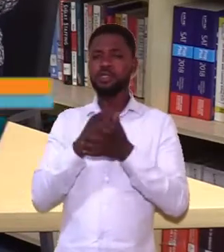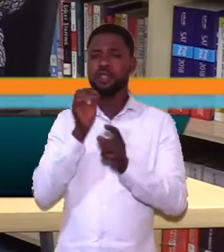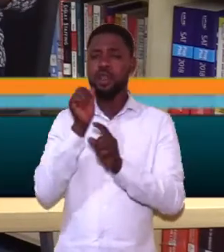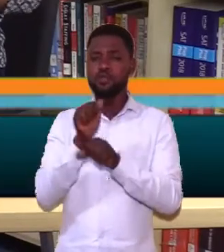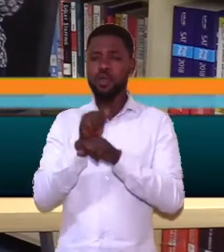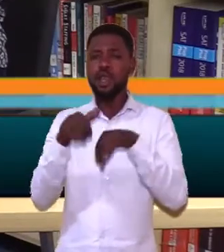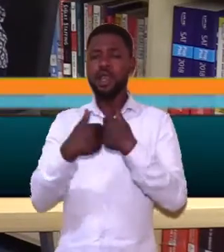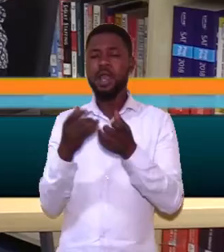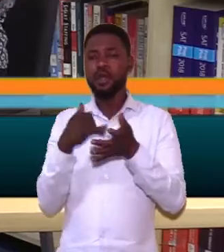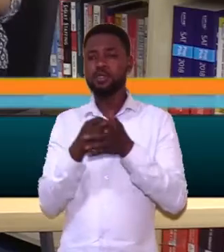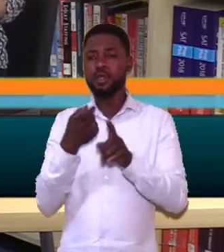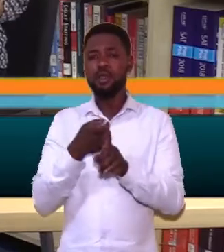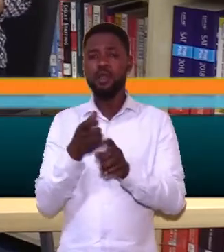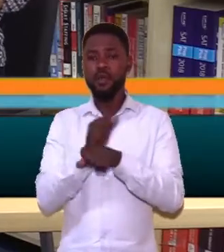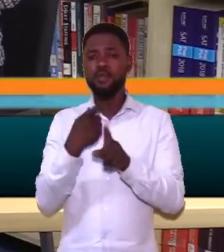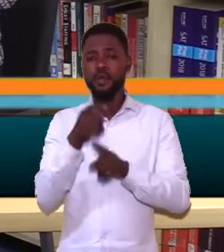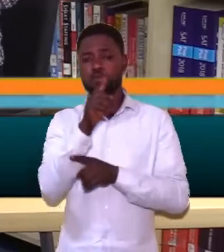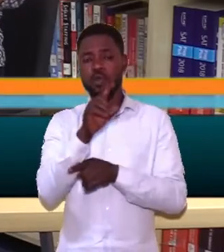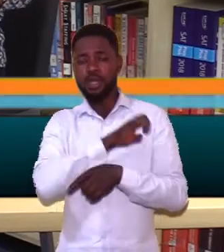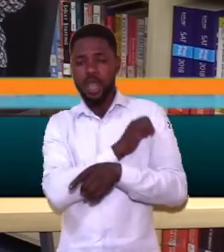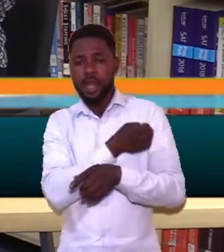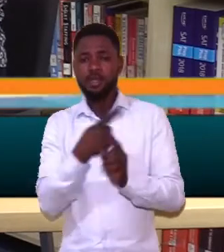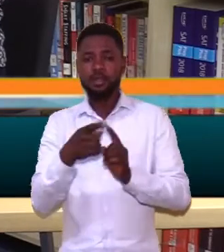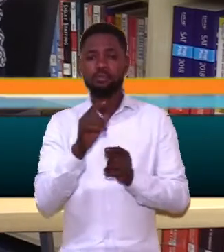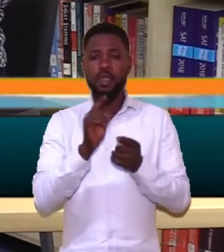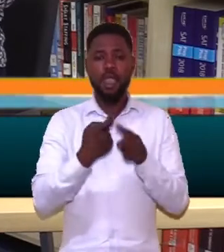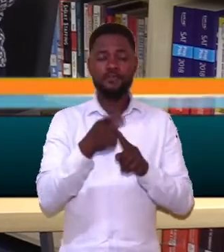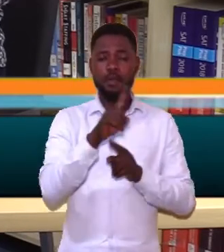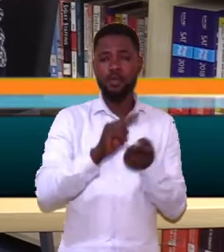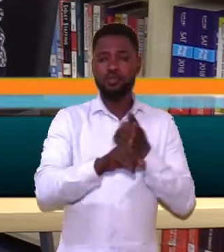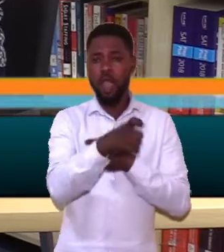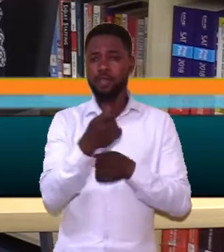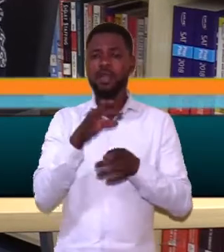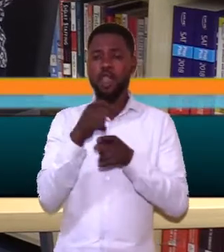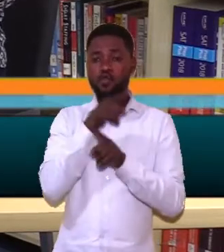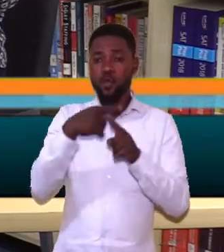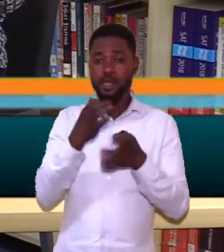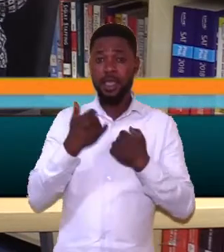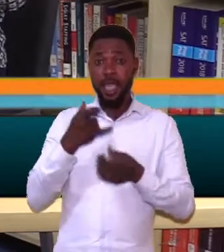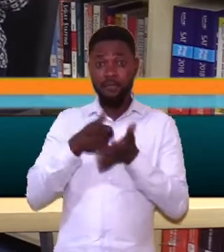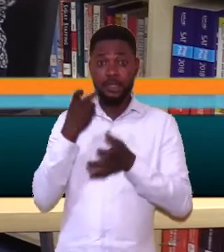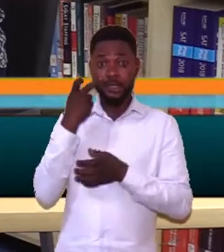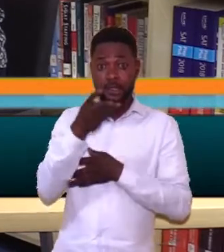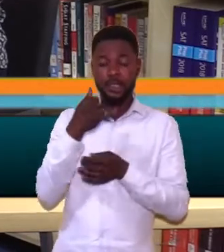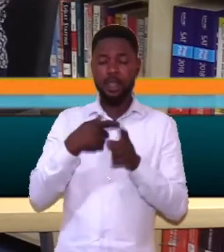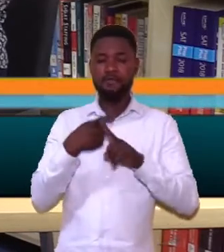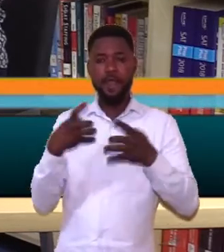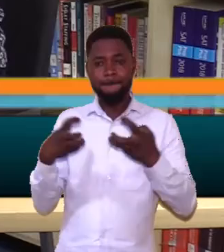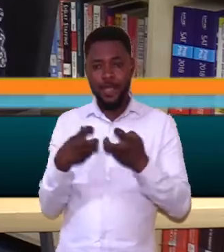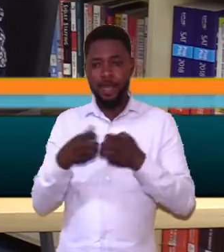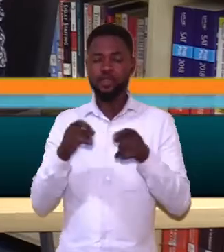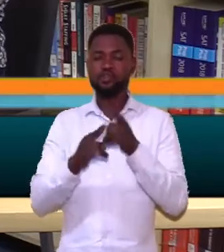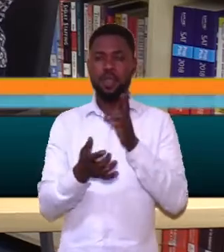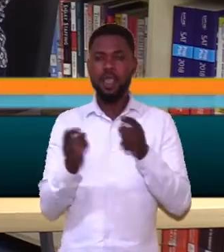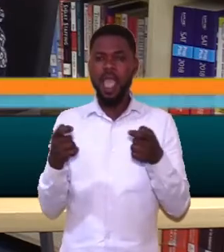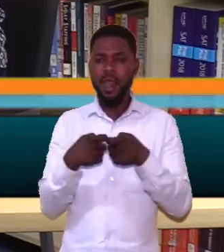work exactly? How does it go from one form of energy to the other? But when they have a digital lab that shows them, they can see how it goes, from mechanical